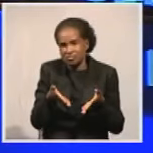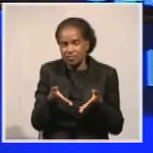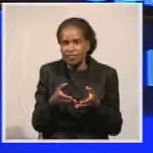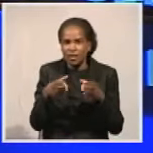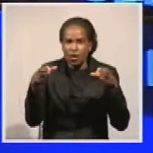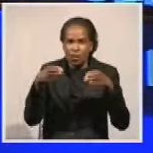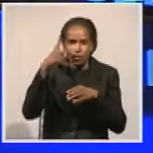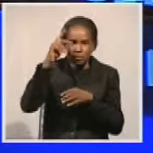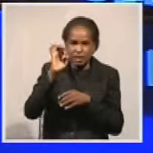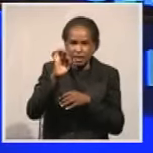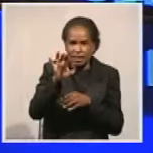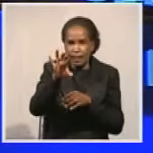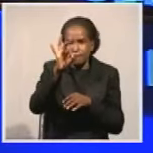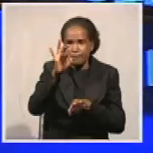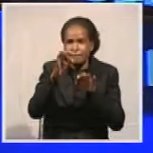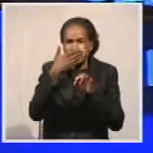identified their best